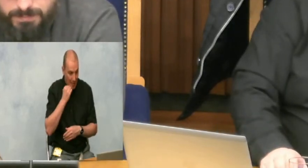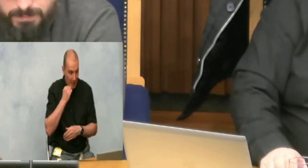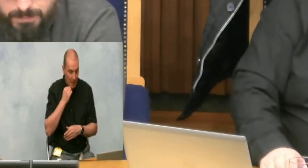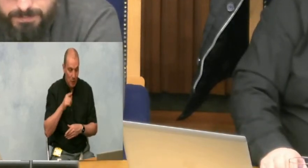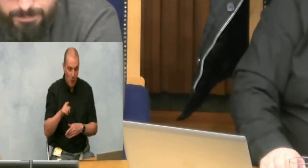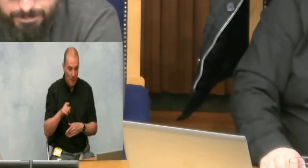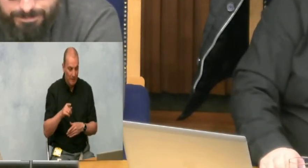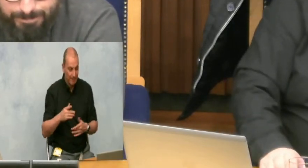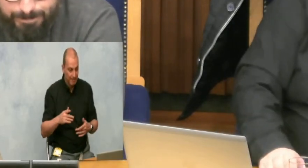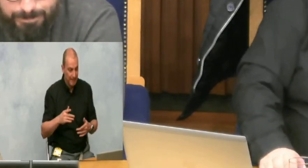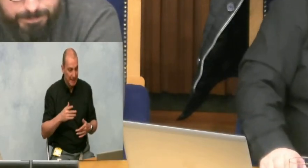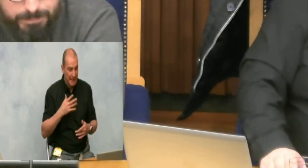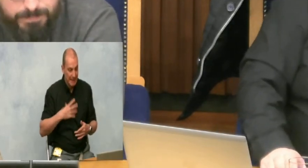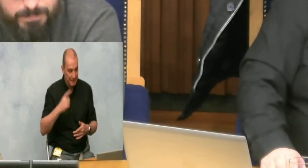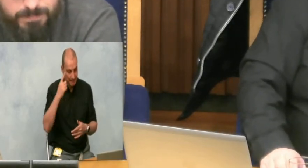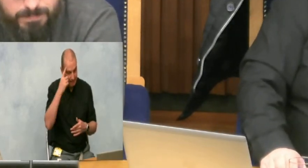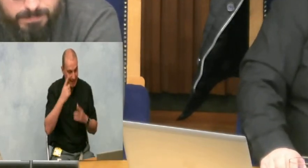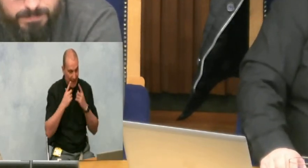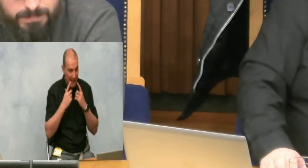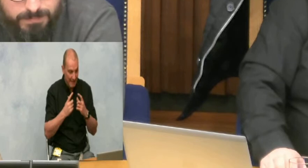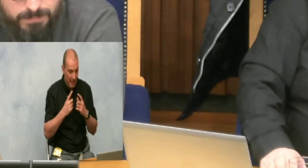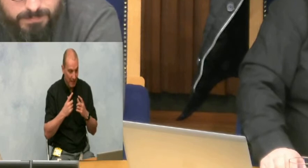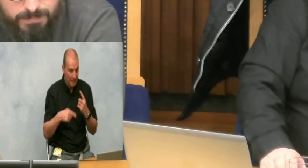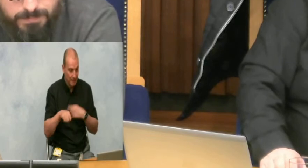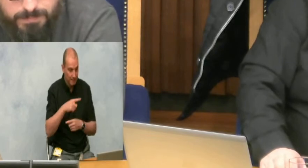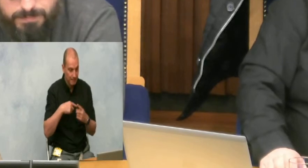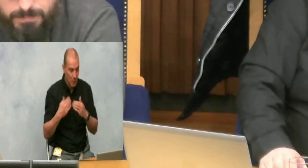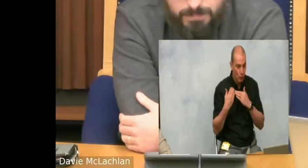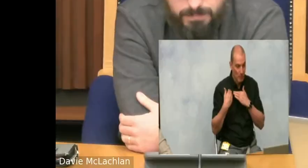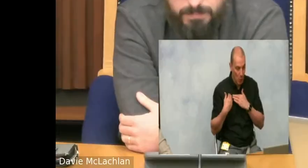Thanks, Martin. Ross Lambie.